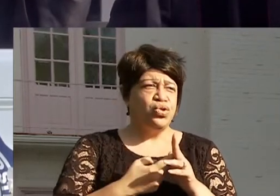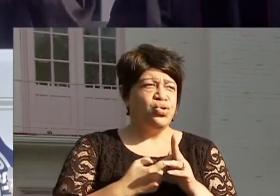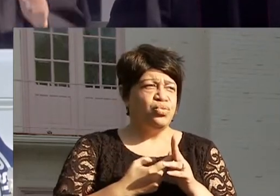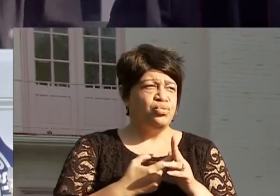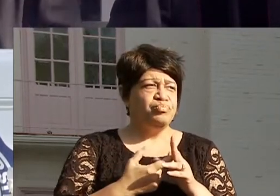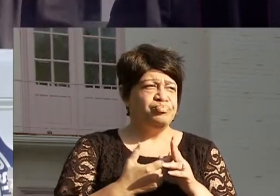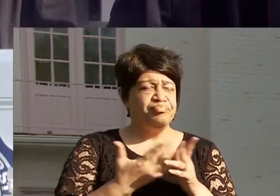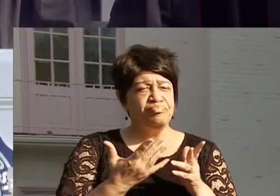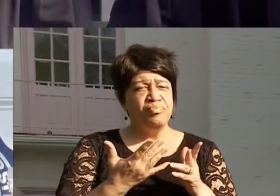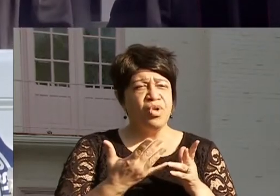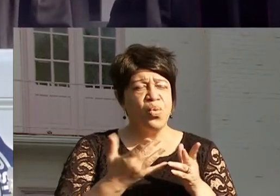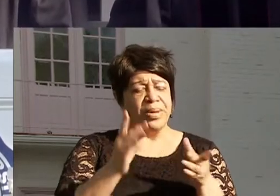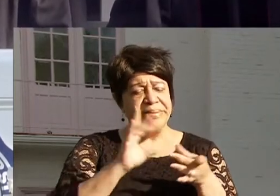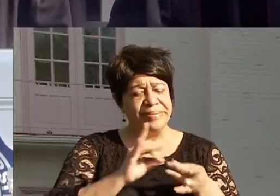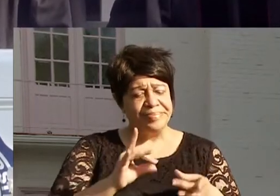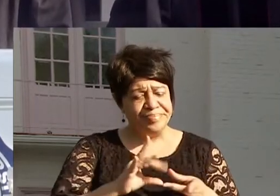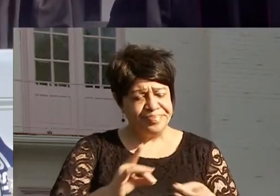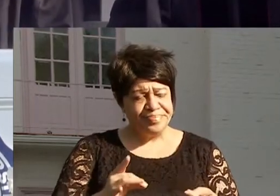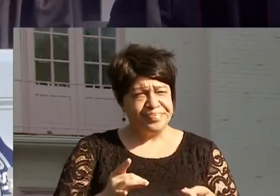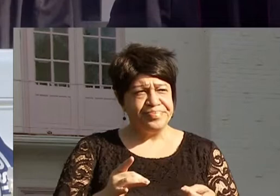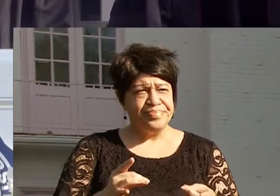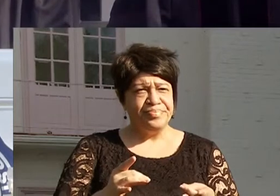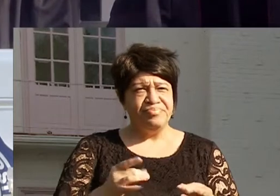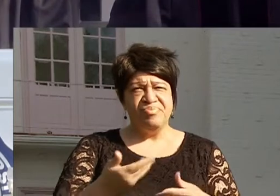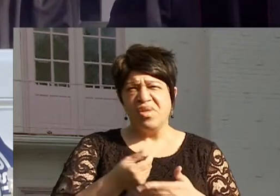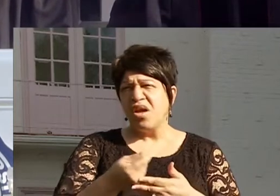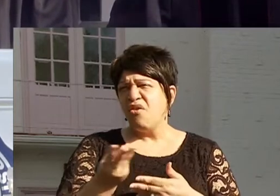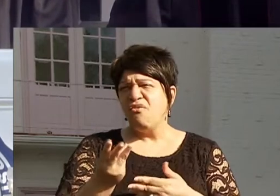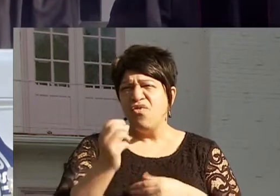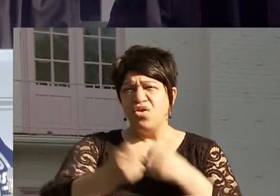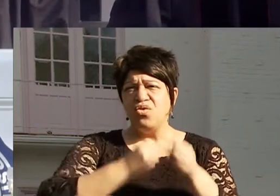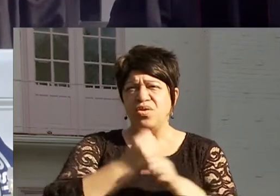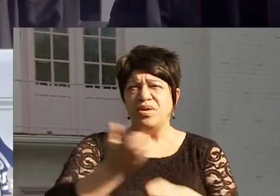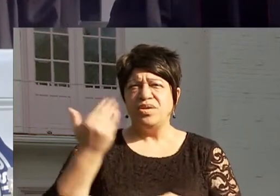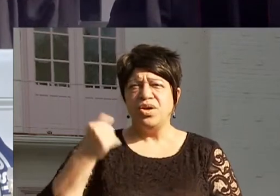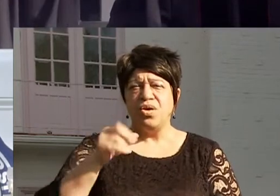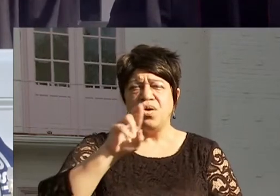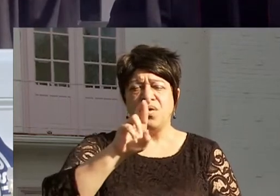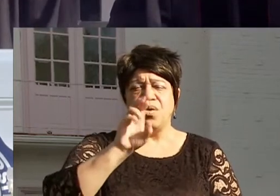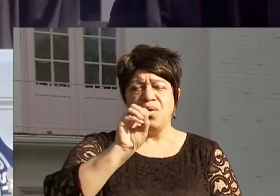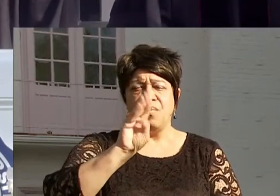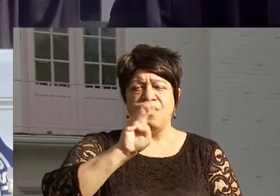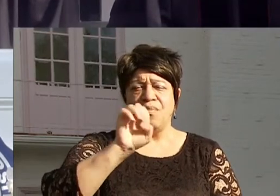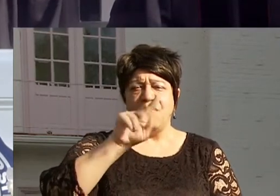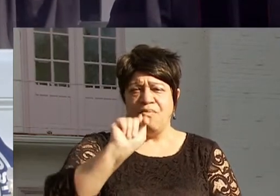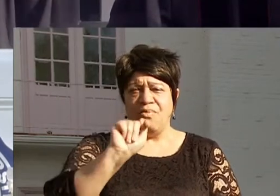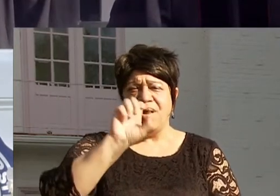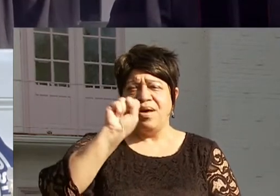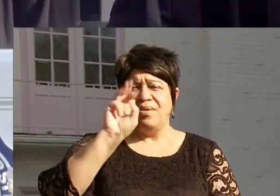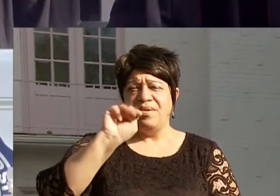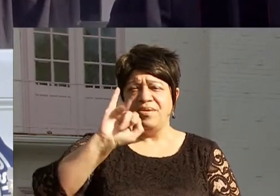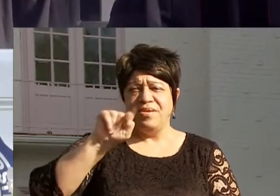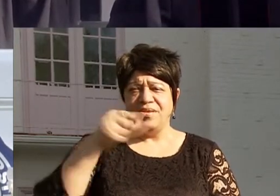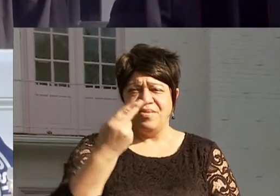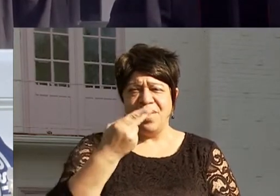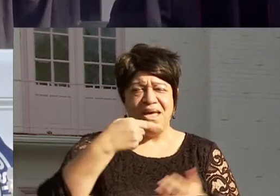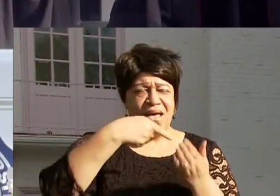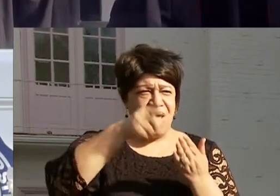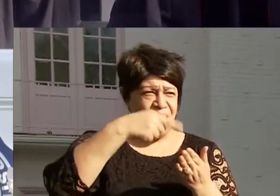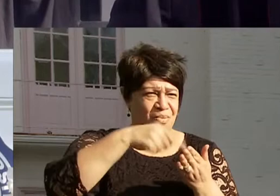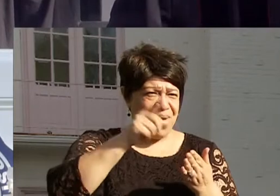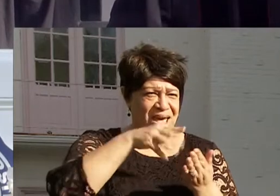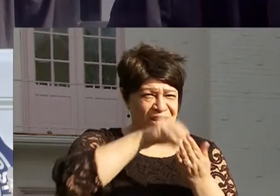a disclaimer. A couple years ago, Robert Smith paid off the student debt at